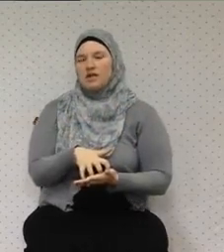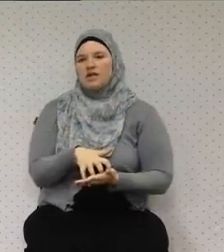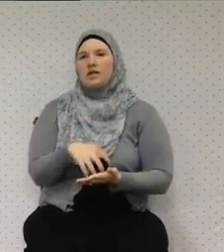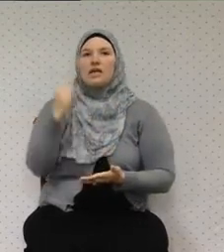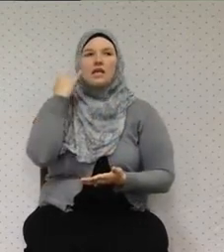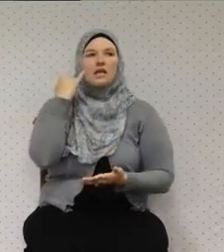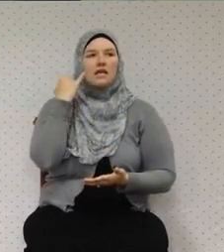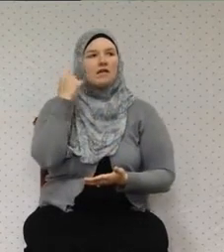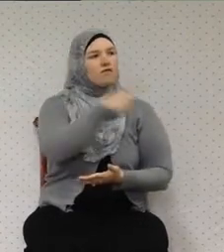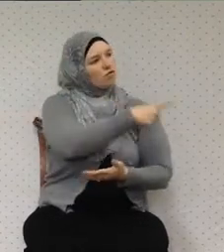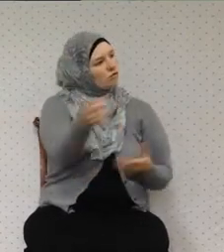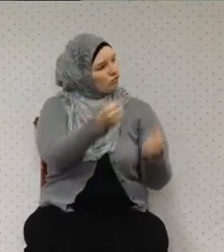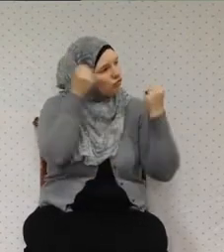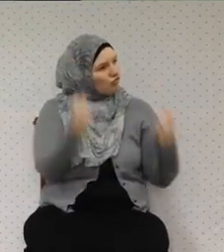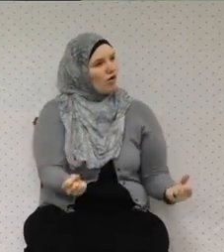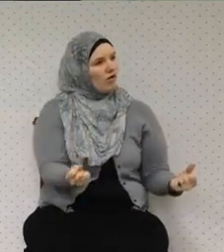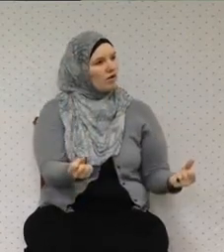are too many.